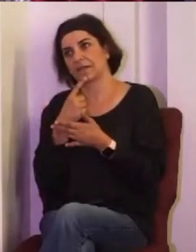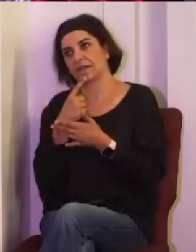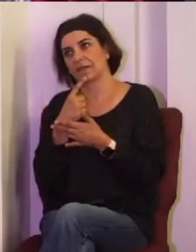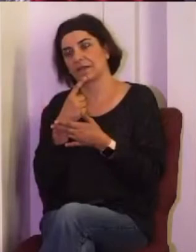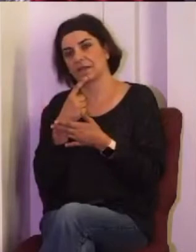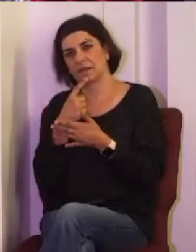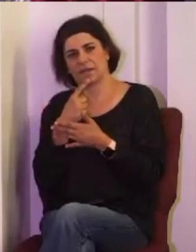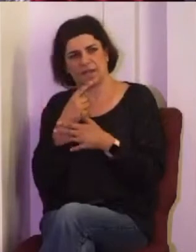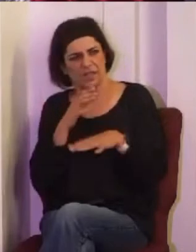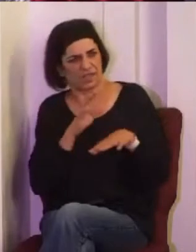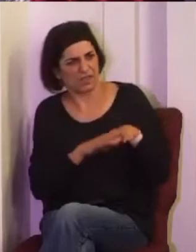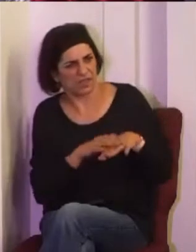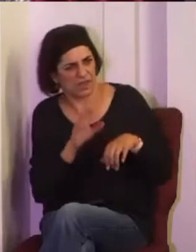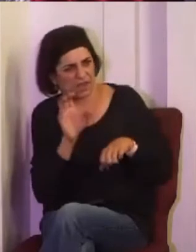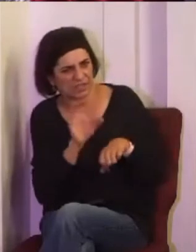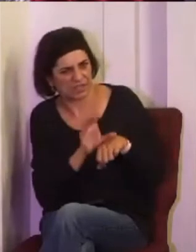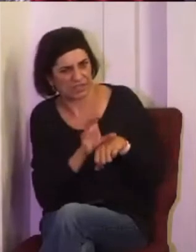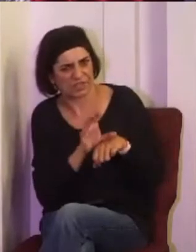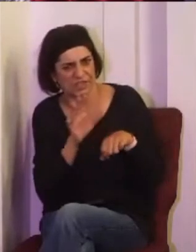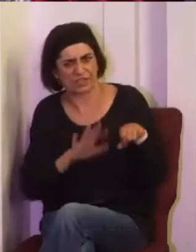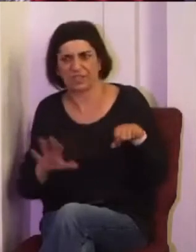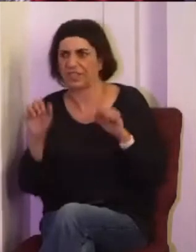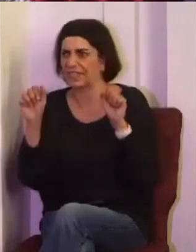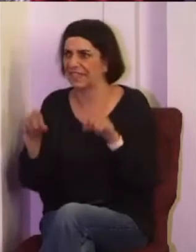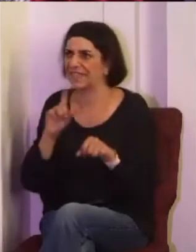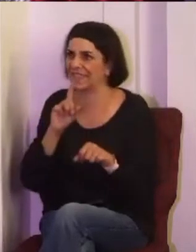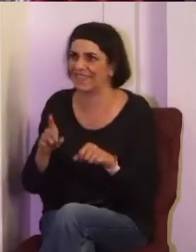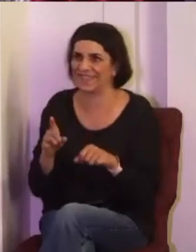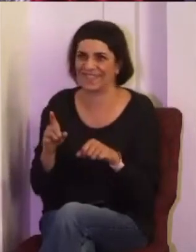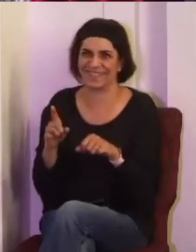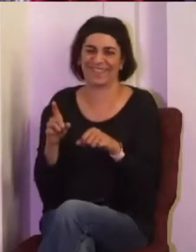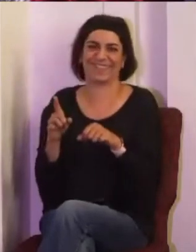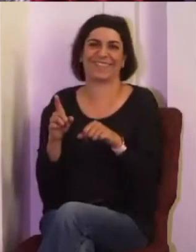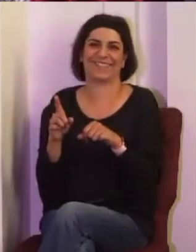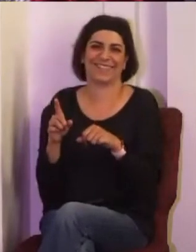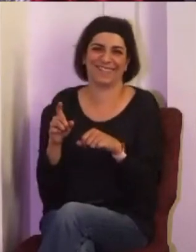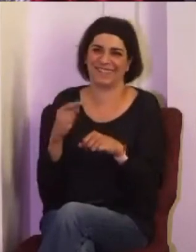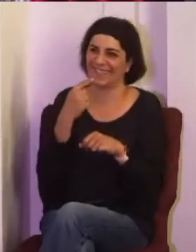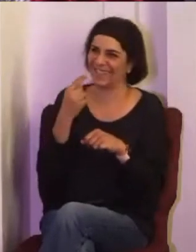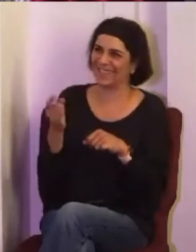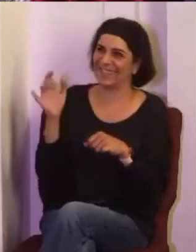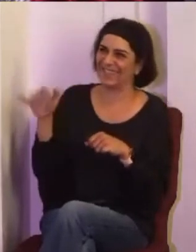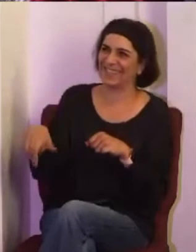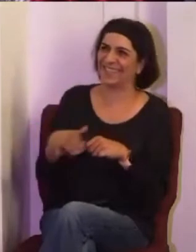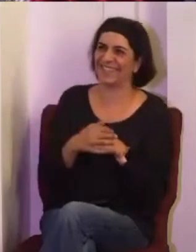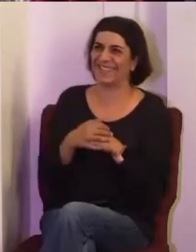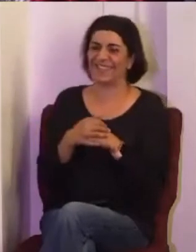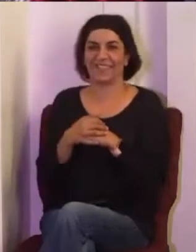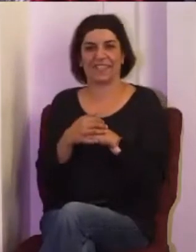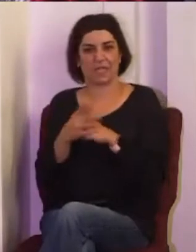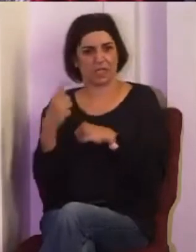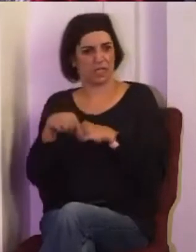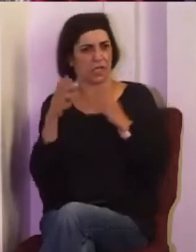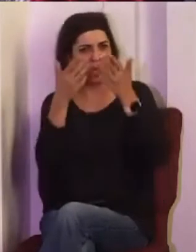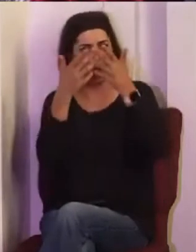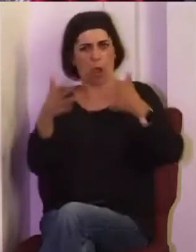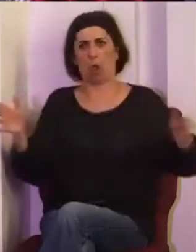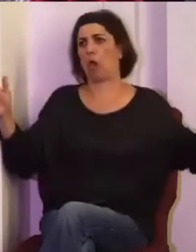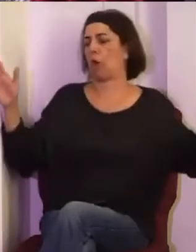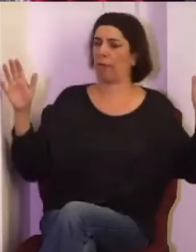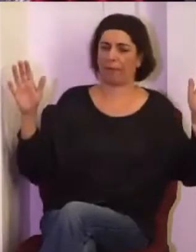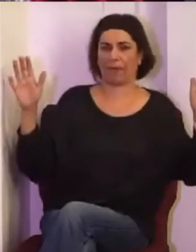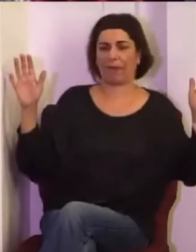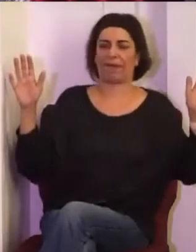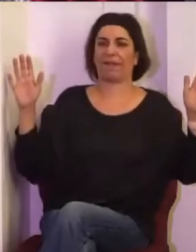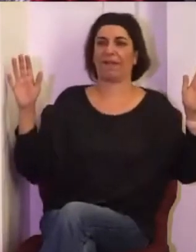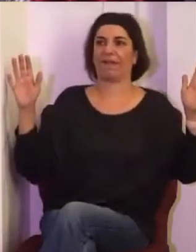ground. Can you really say that? Can you really? He's like, y'all are just so open. And